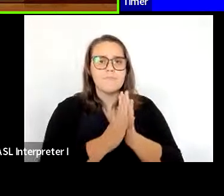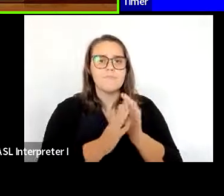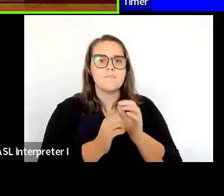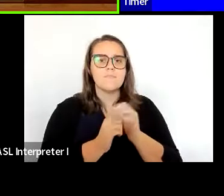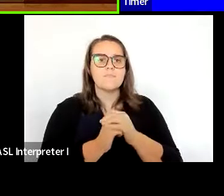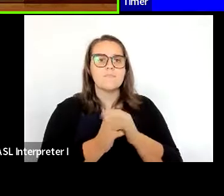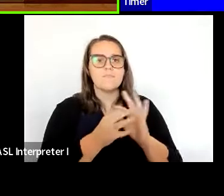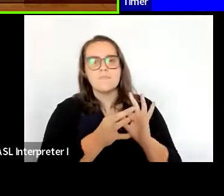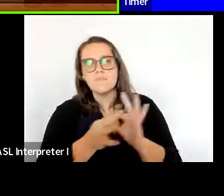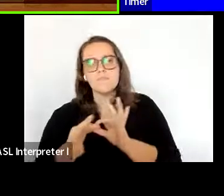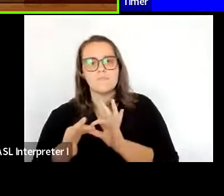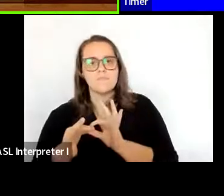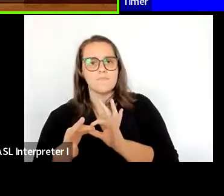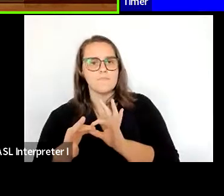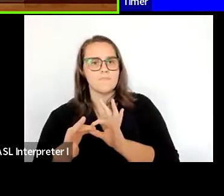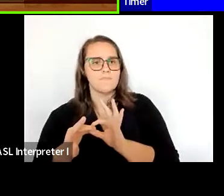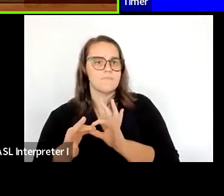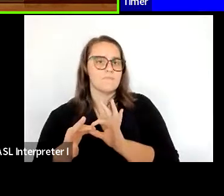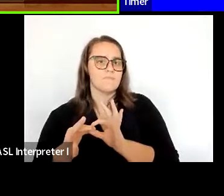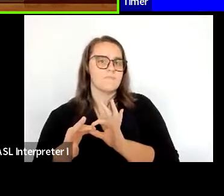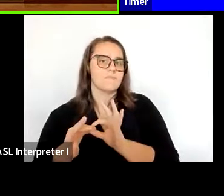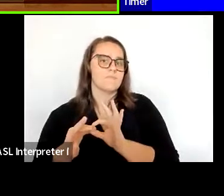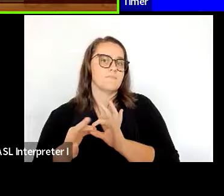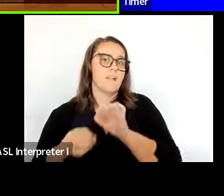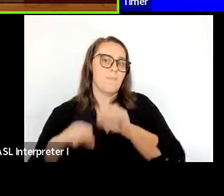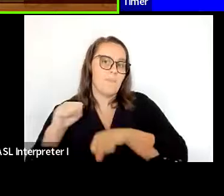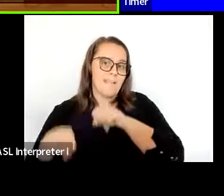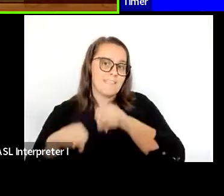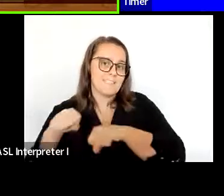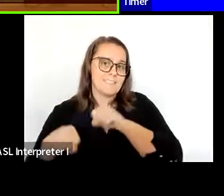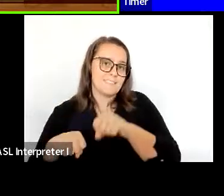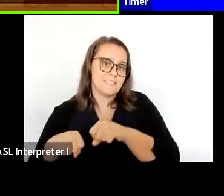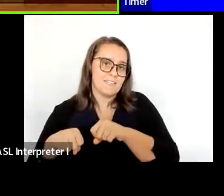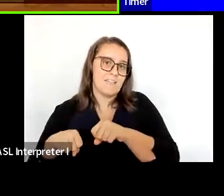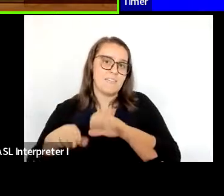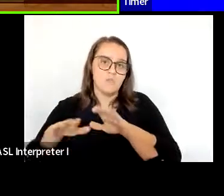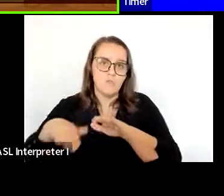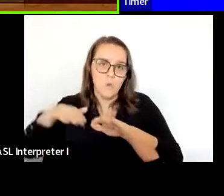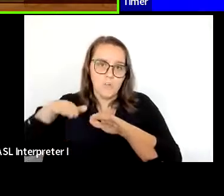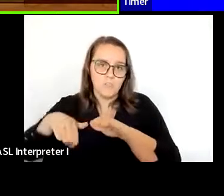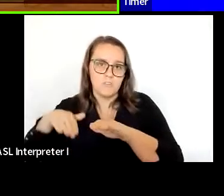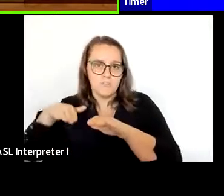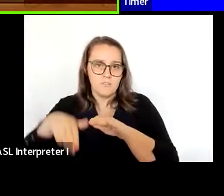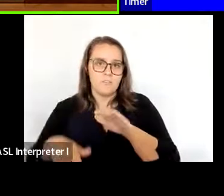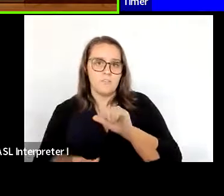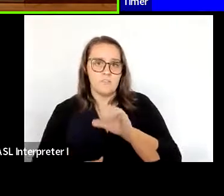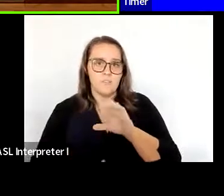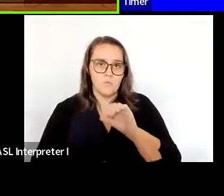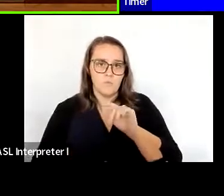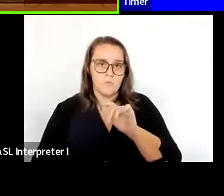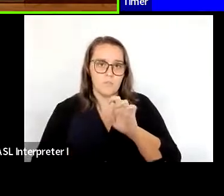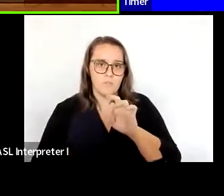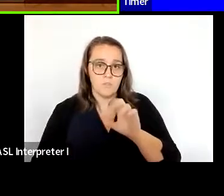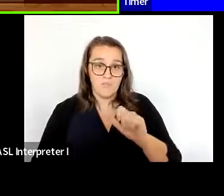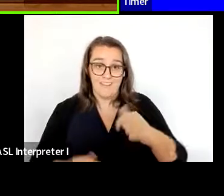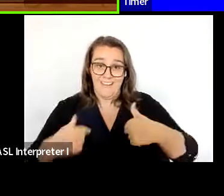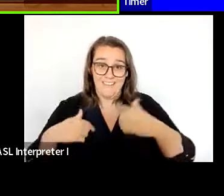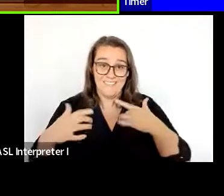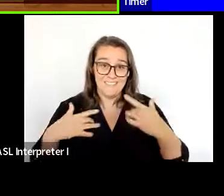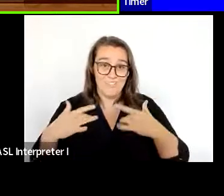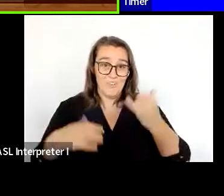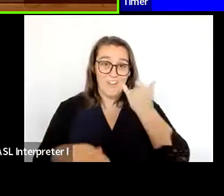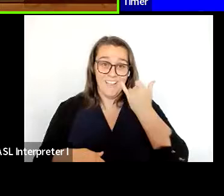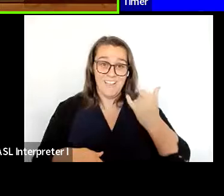the bikes and scooters. And I have a real concern if we are saying that